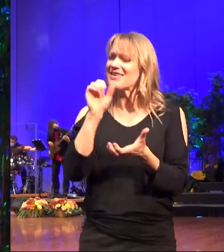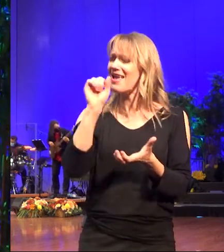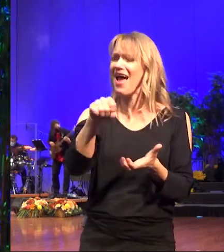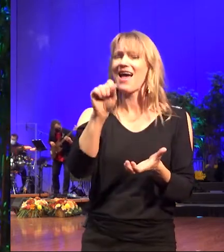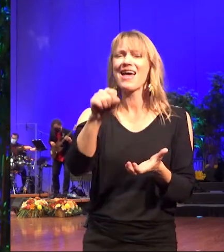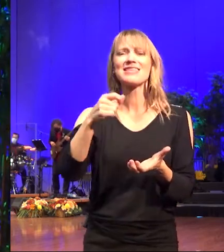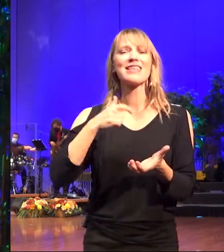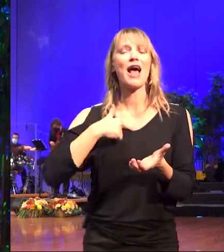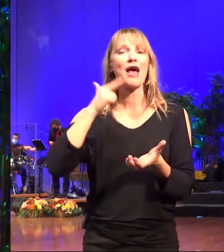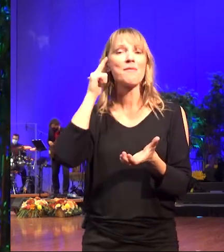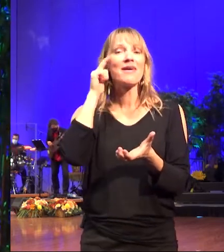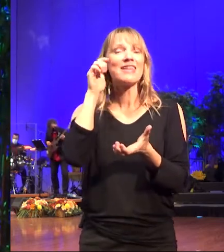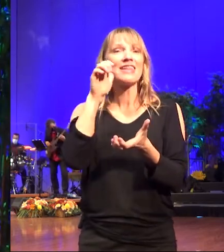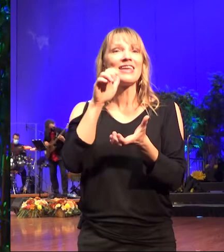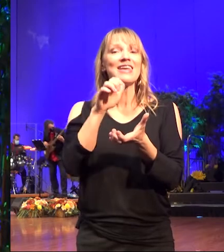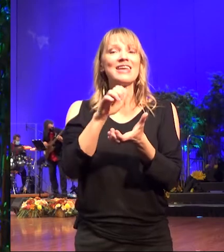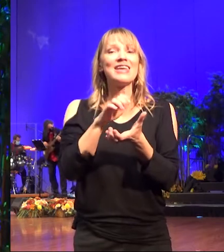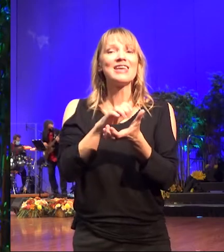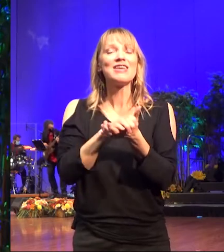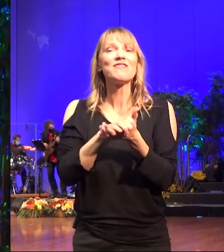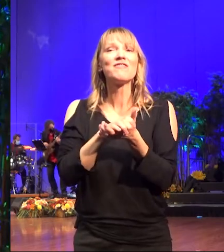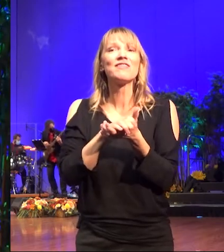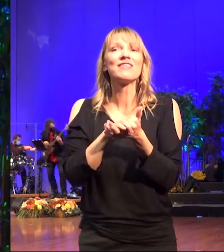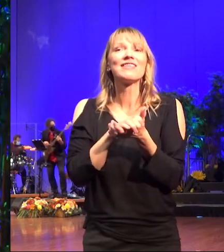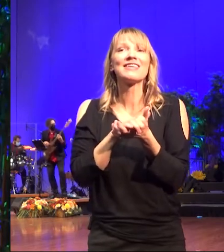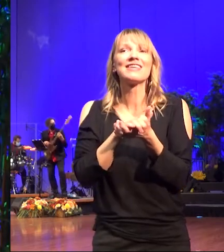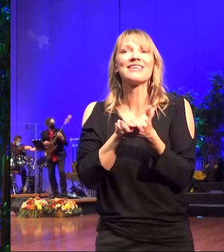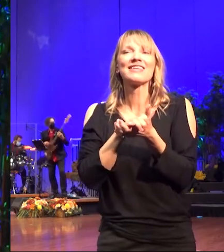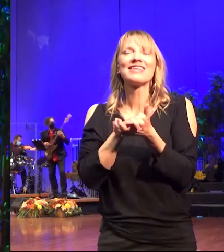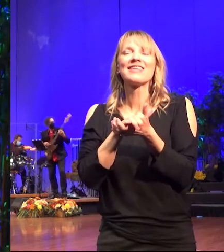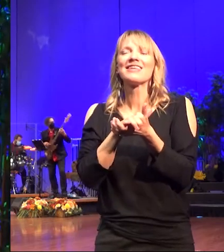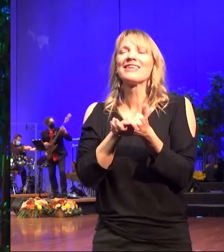believe. Yes, I believe.